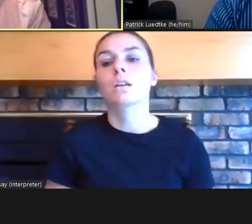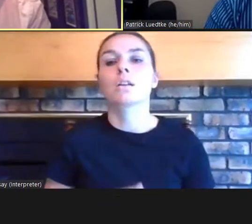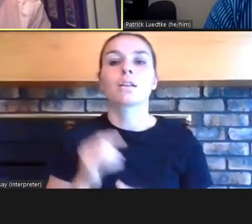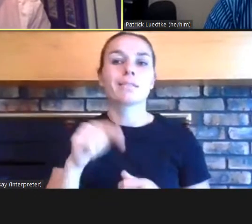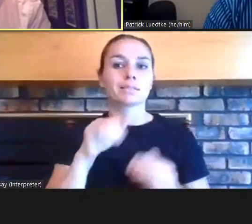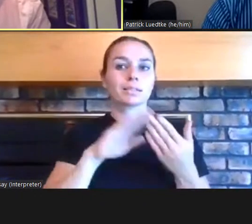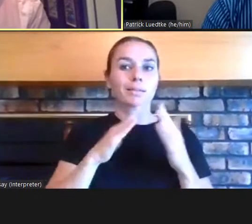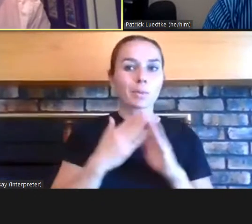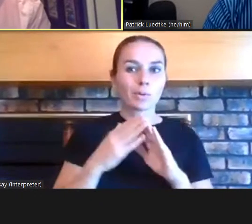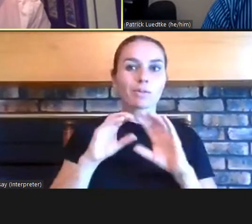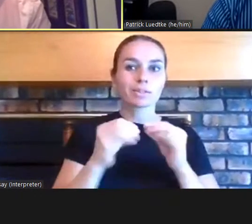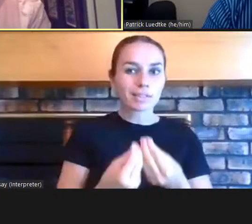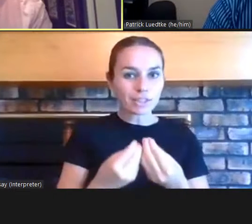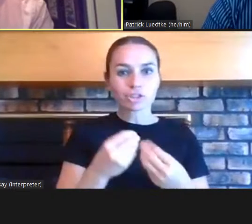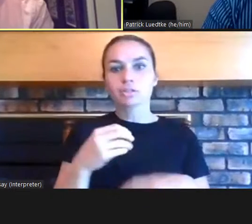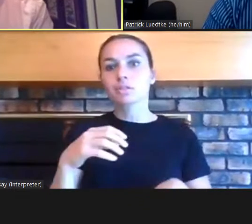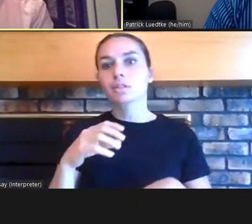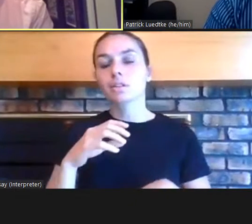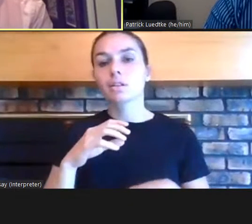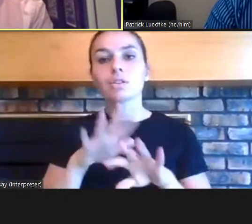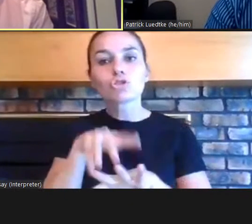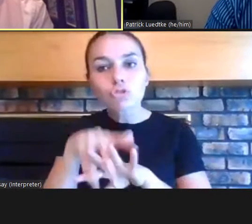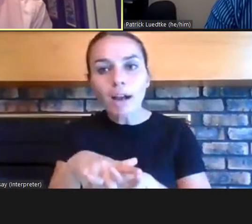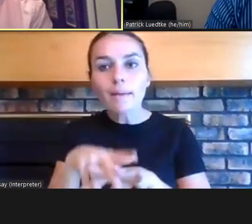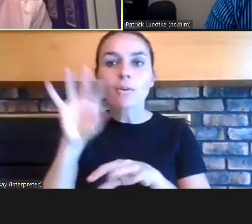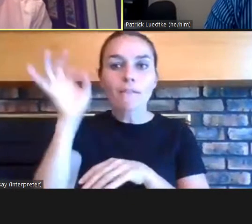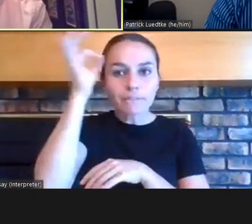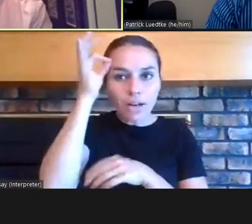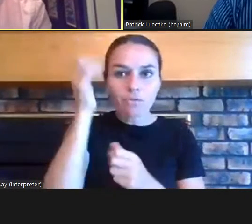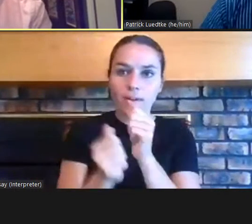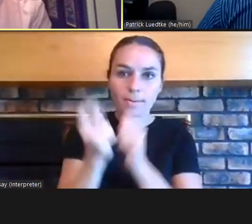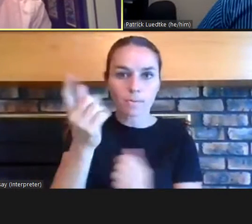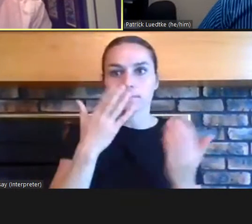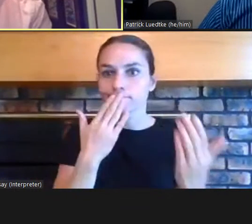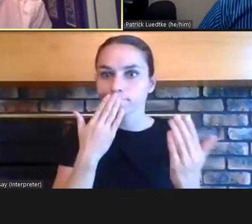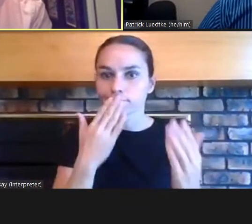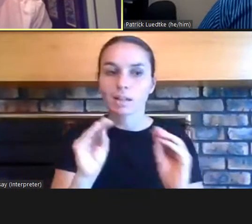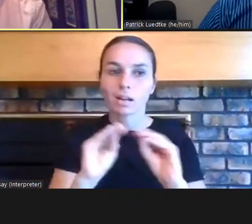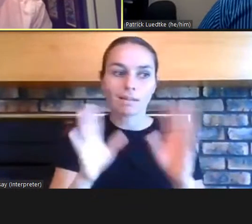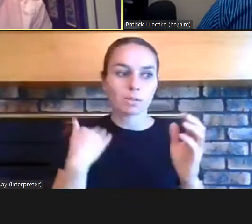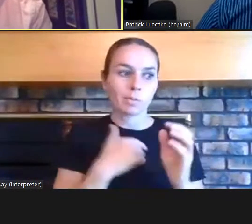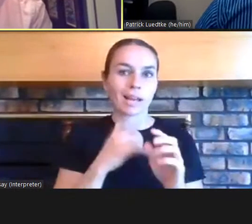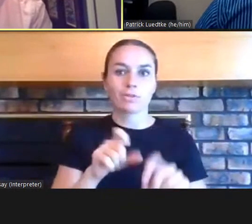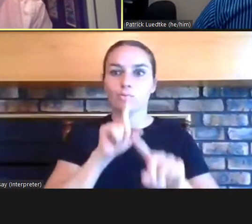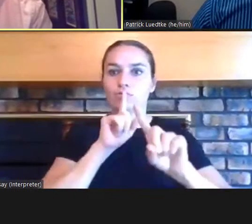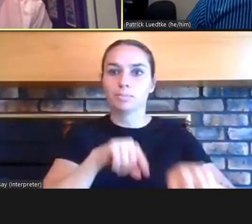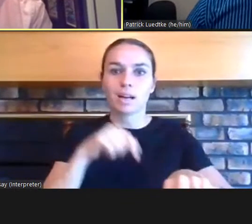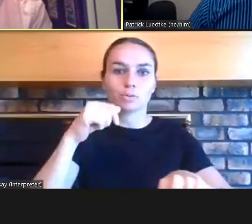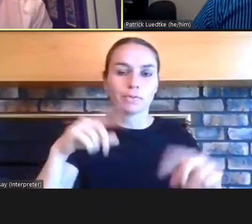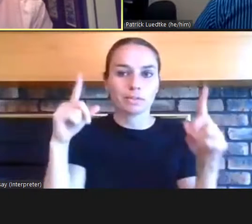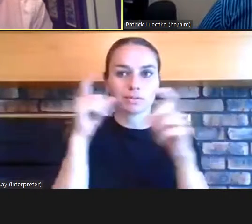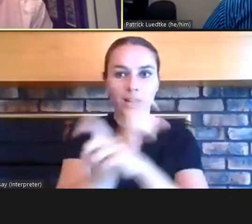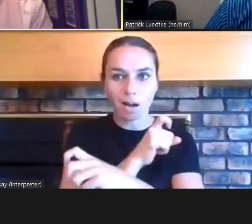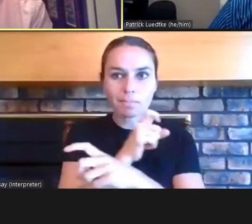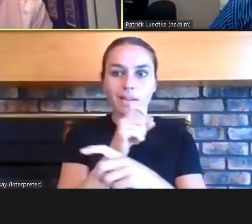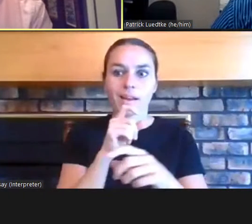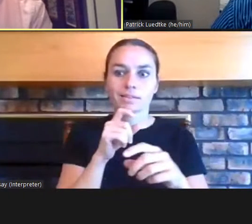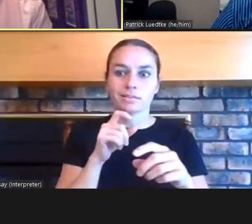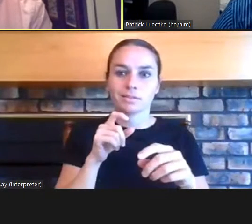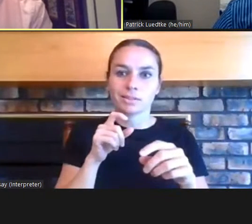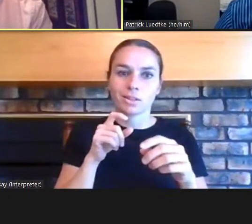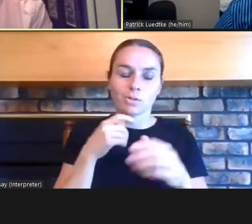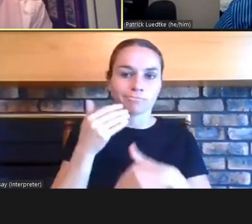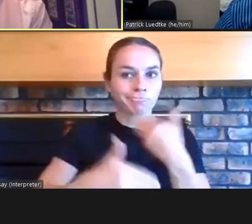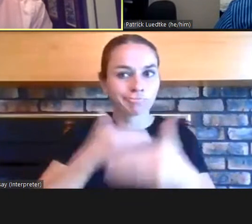healthcare partners, tribal and federal public health partners, as we respond to this complex and evolving situation.